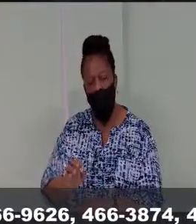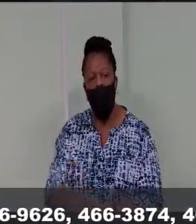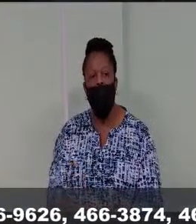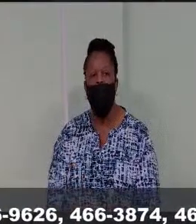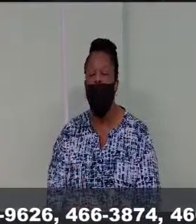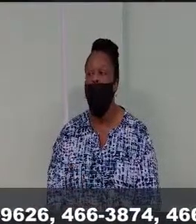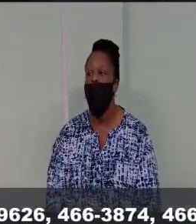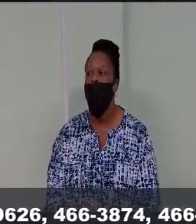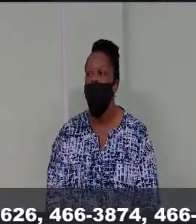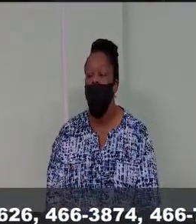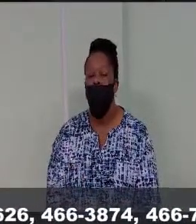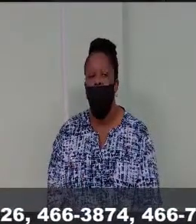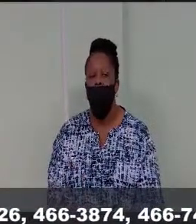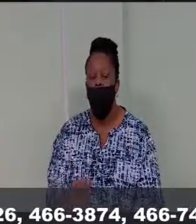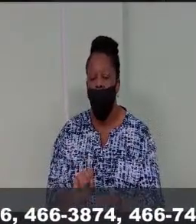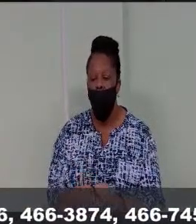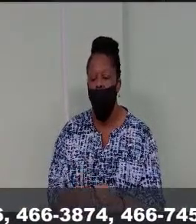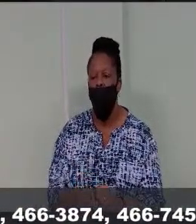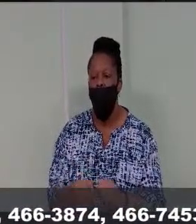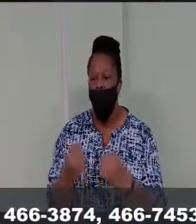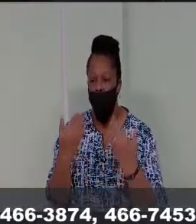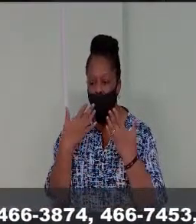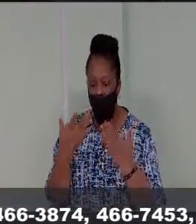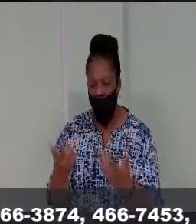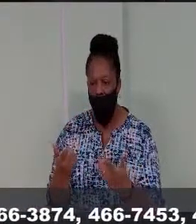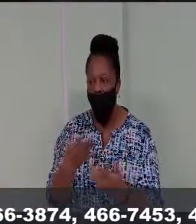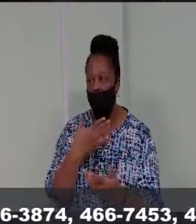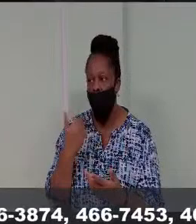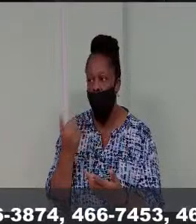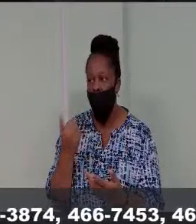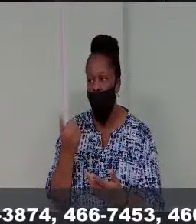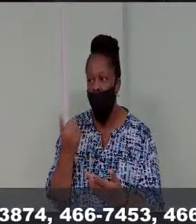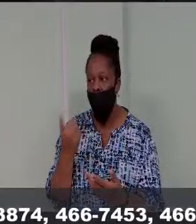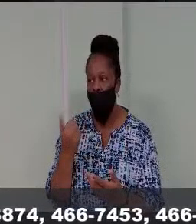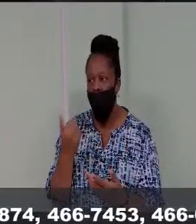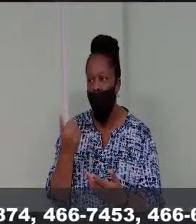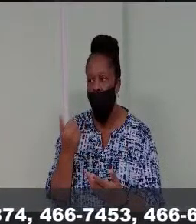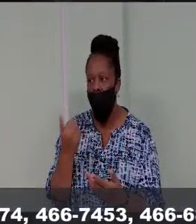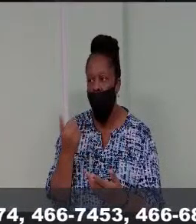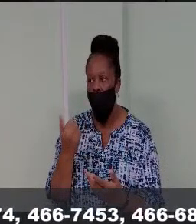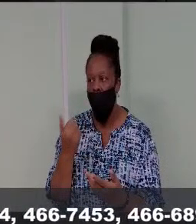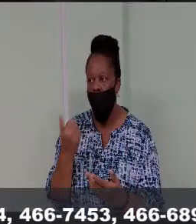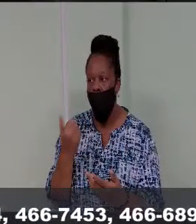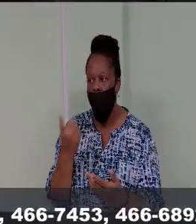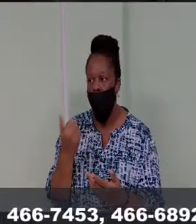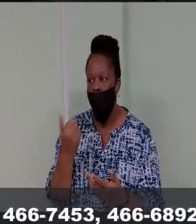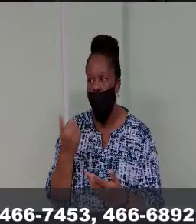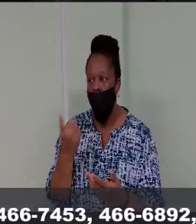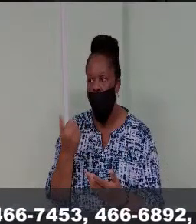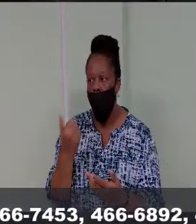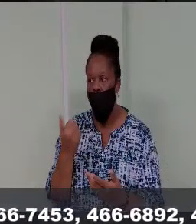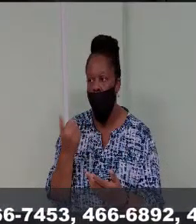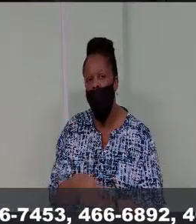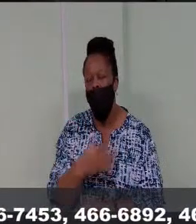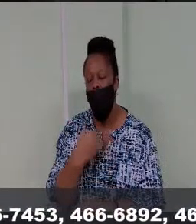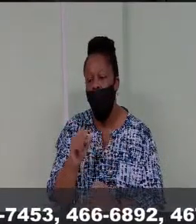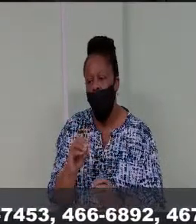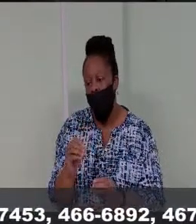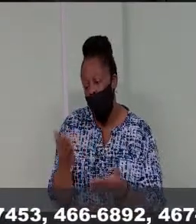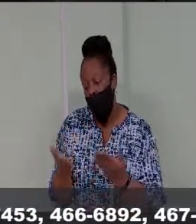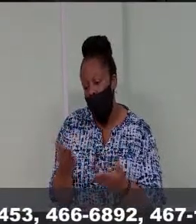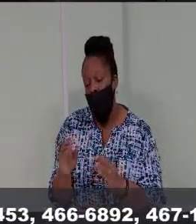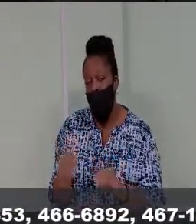we do look forward for your questions, and we will attempt to provide the necessary answers.